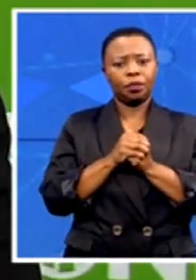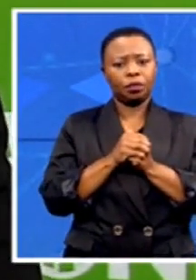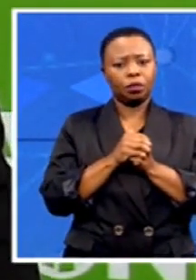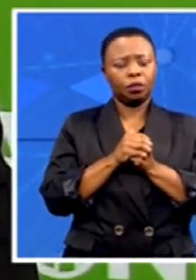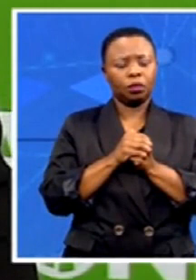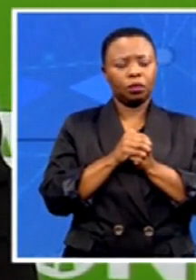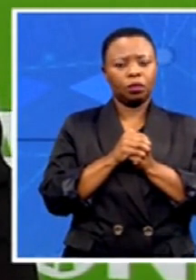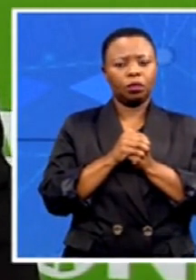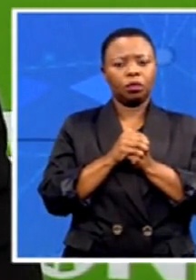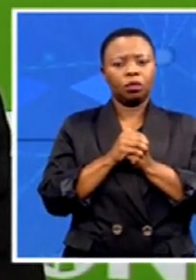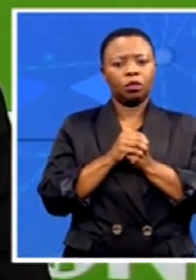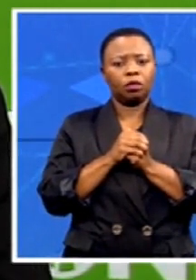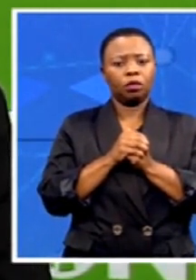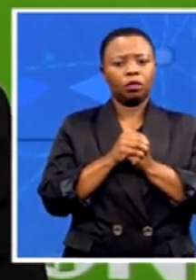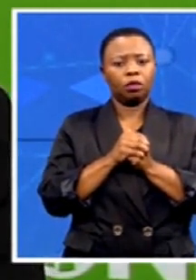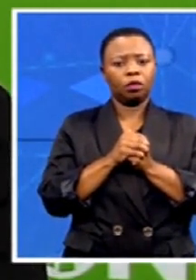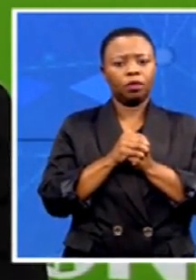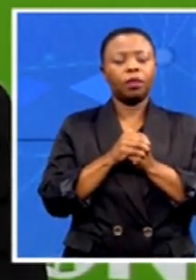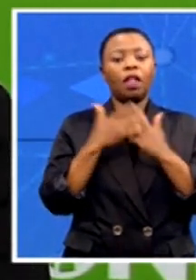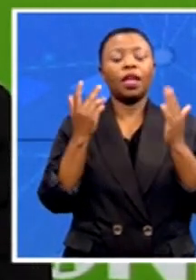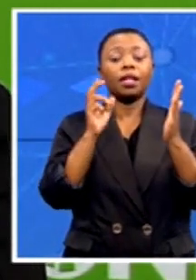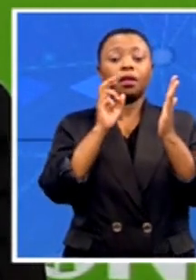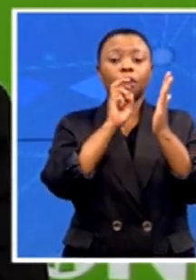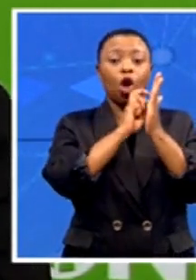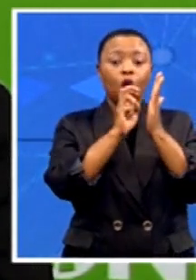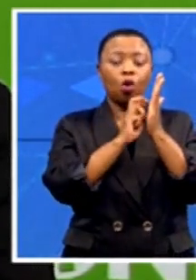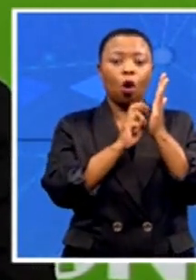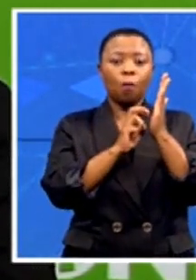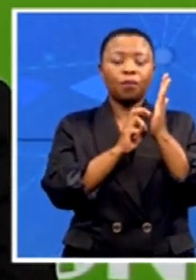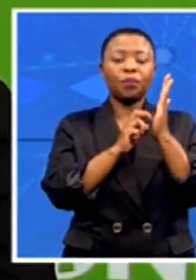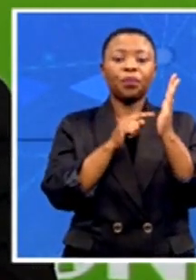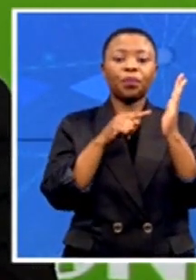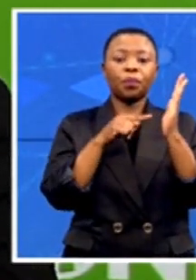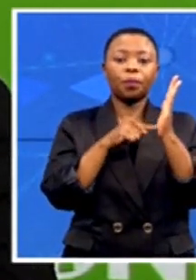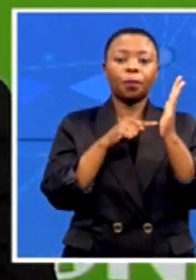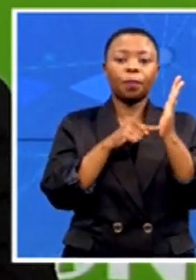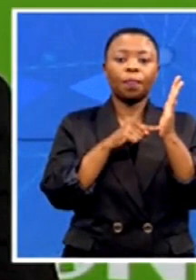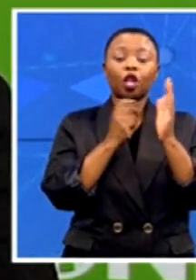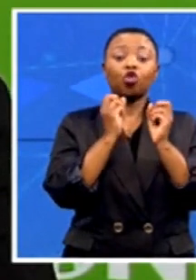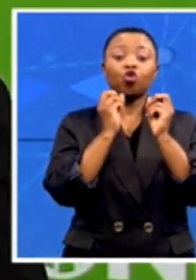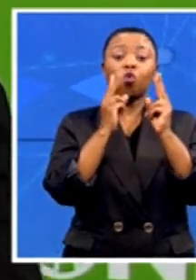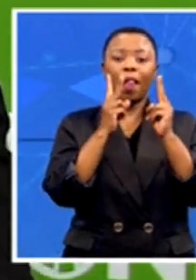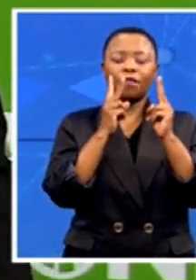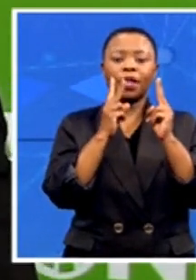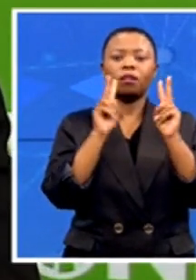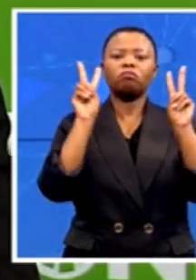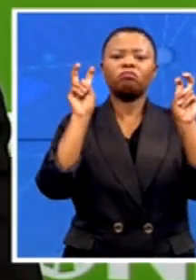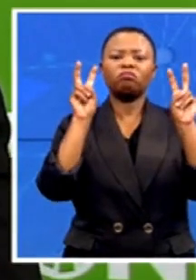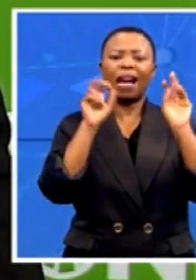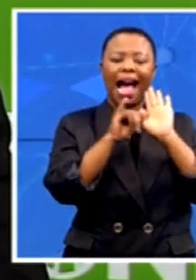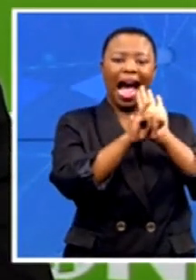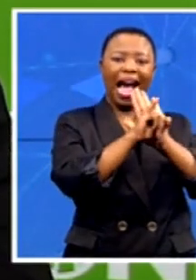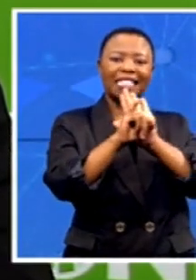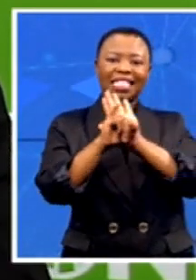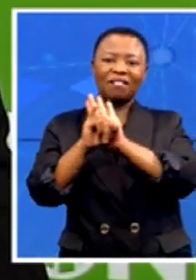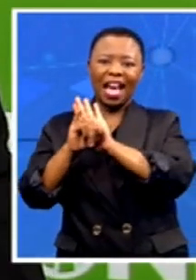Regulation 12, which basically deals with the identifiers. And we've made it clear to, well, Action SA has made it clear